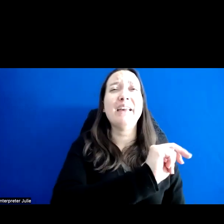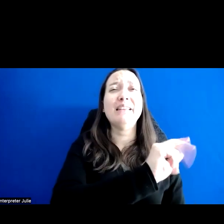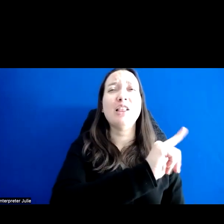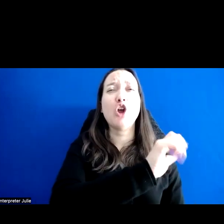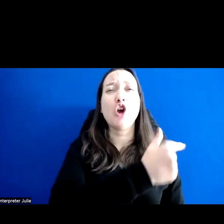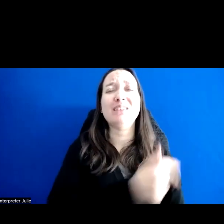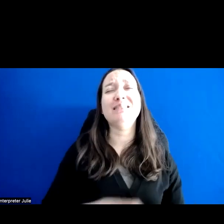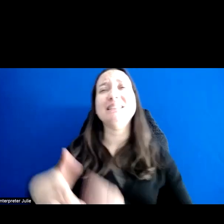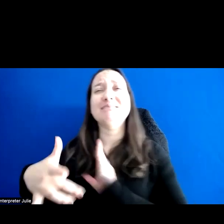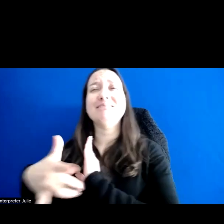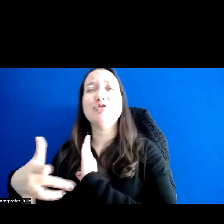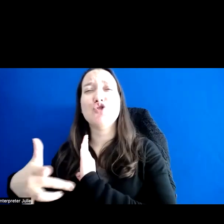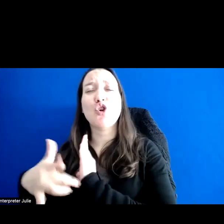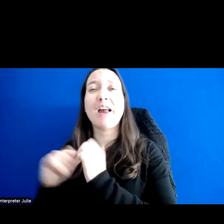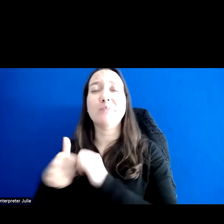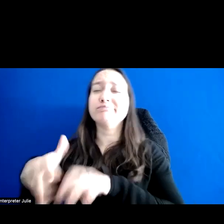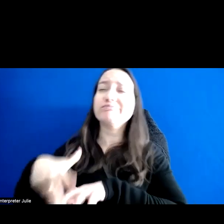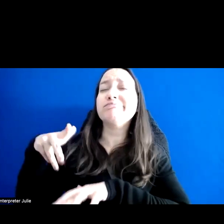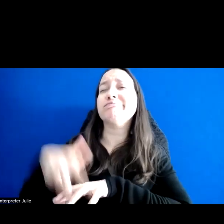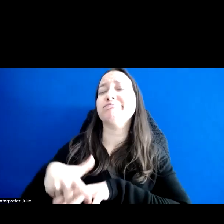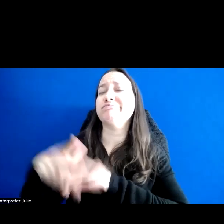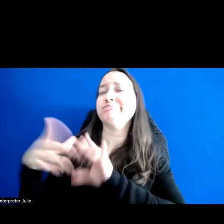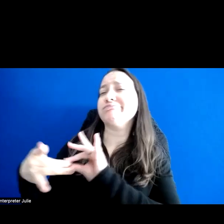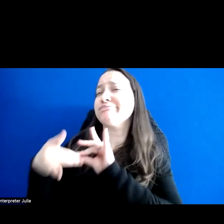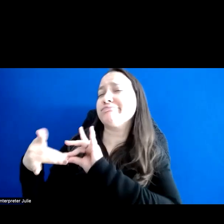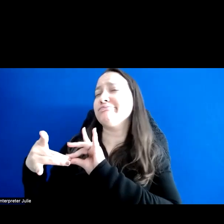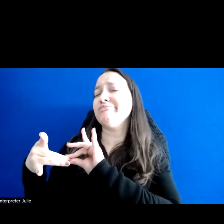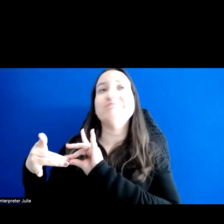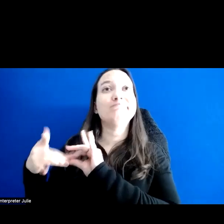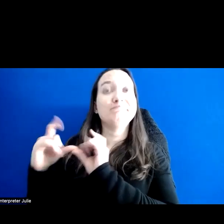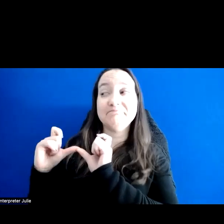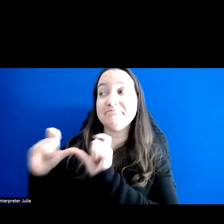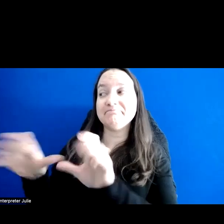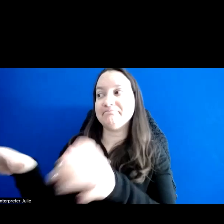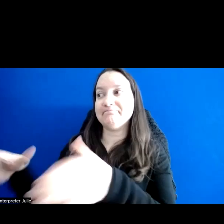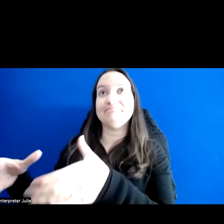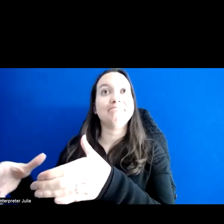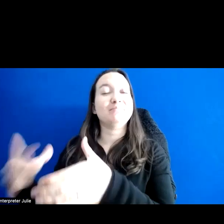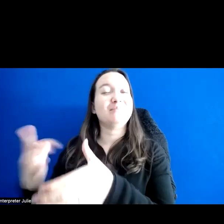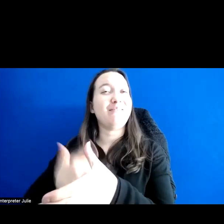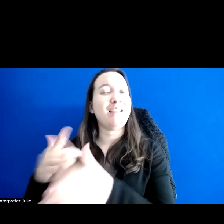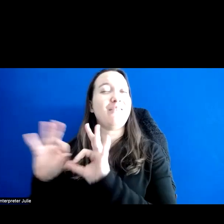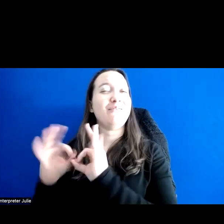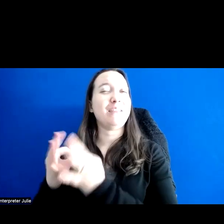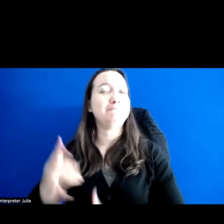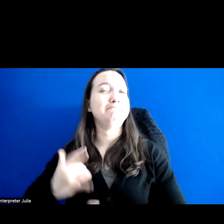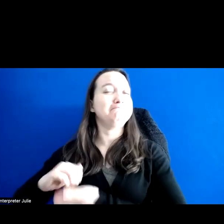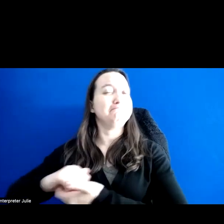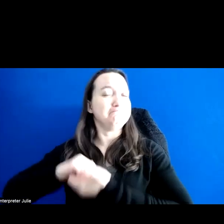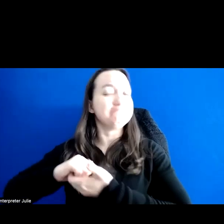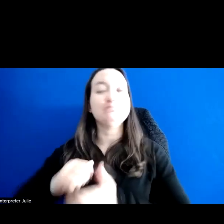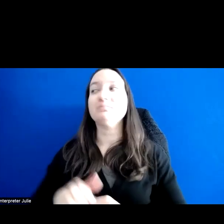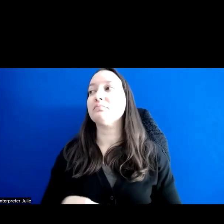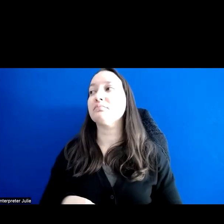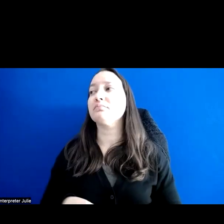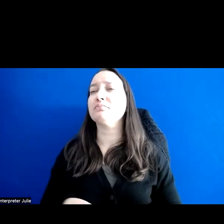is used to anchor and hold together and indeed constitute our sense of our families.